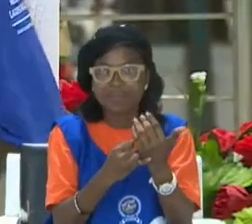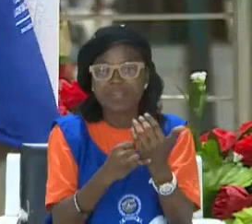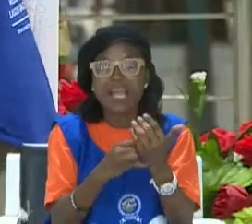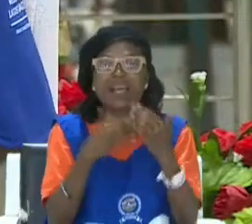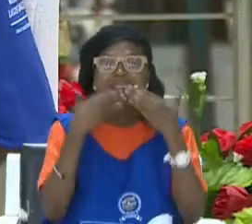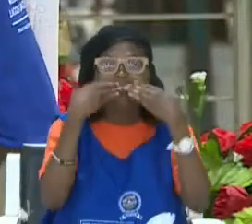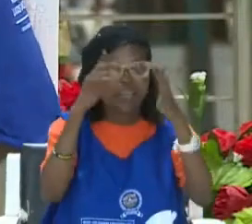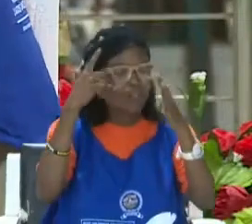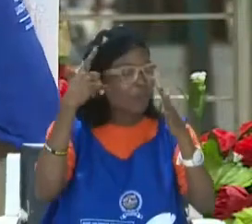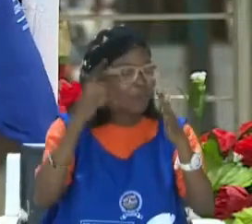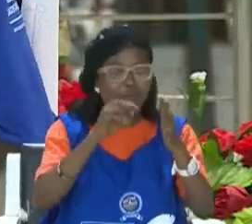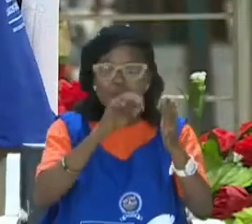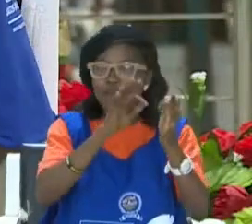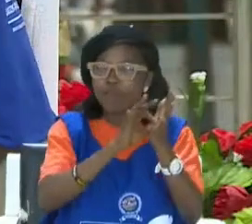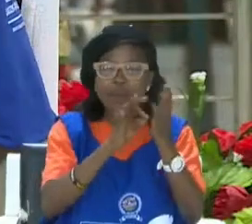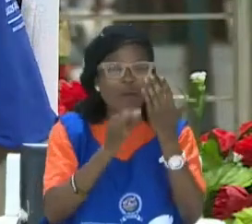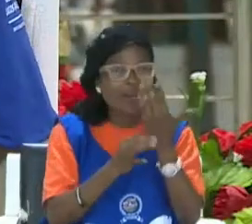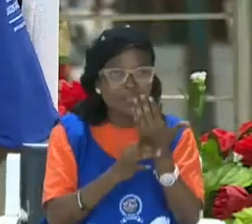thank you for February,